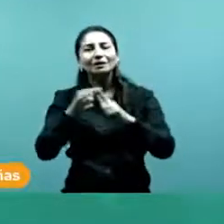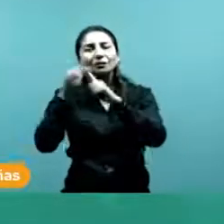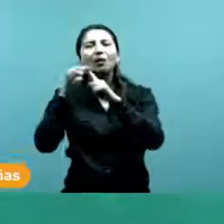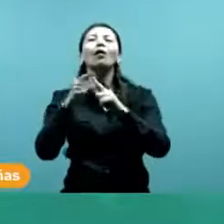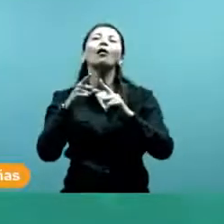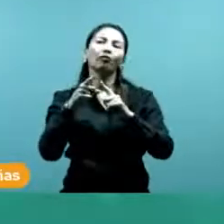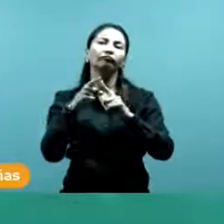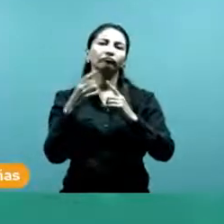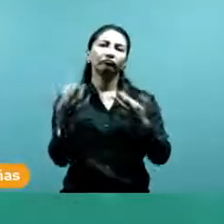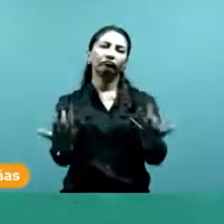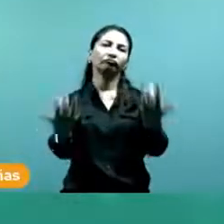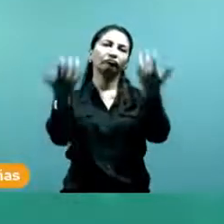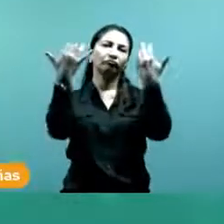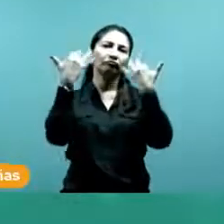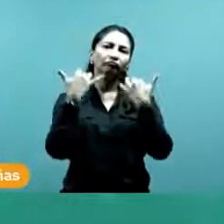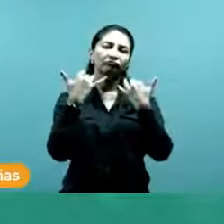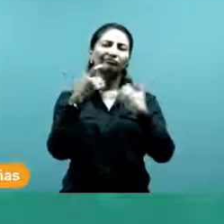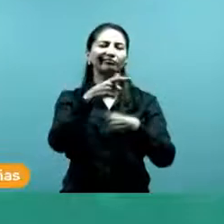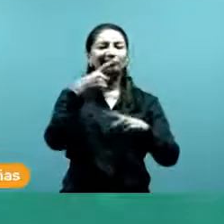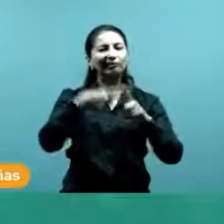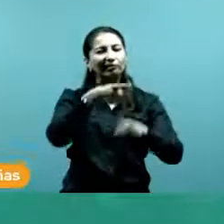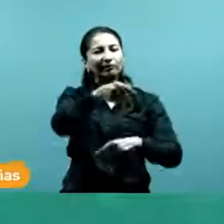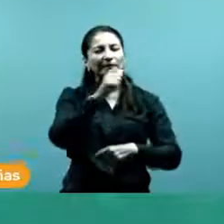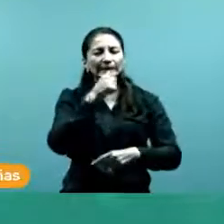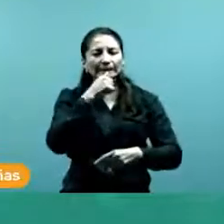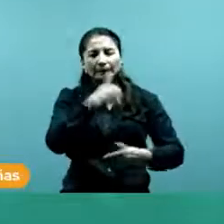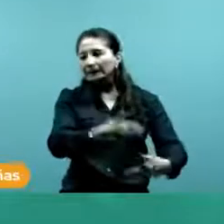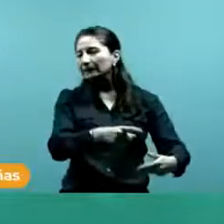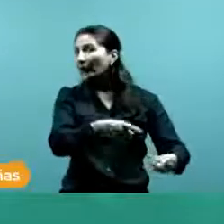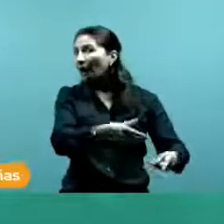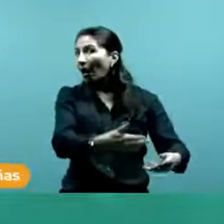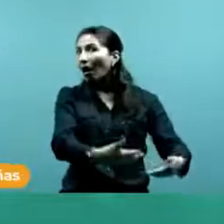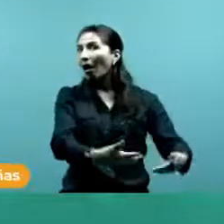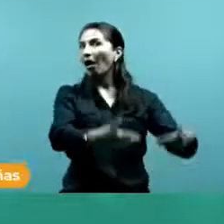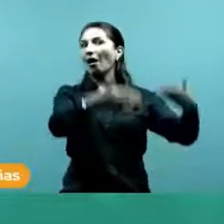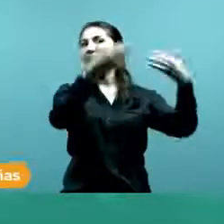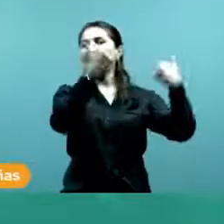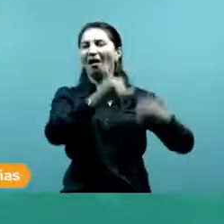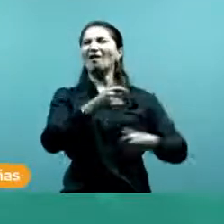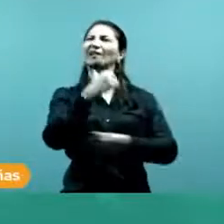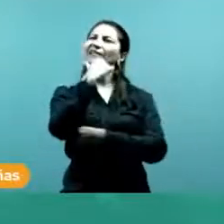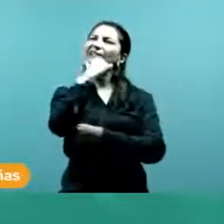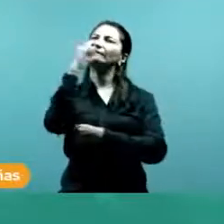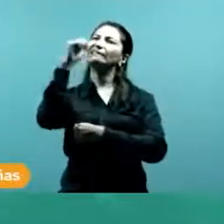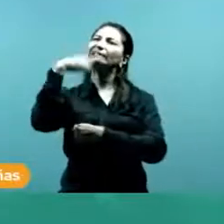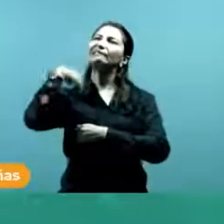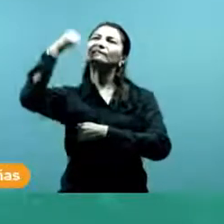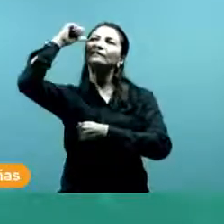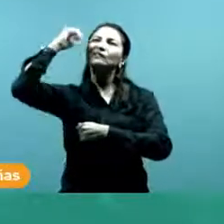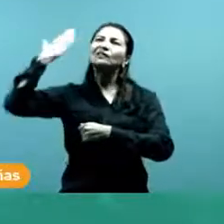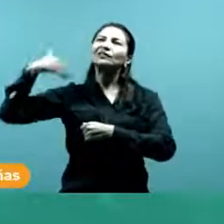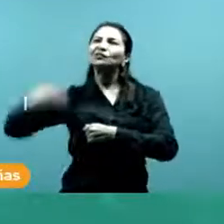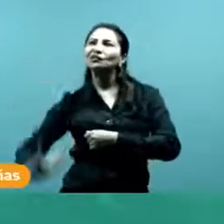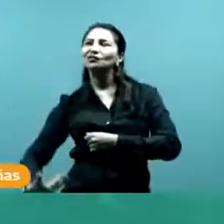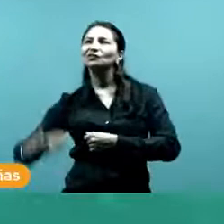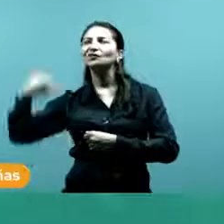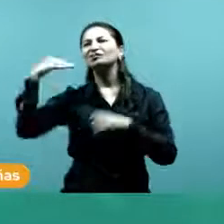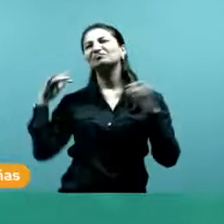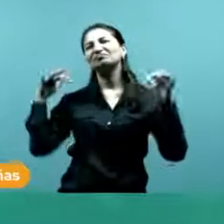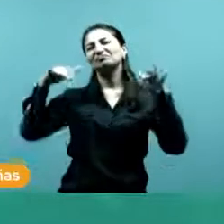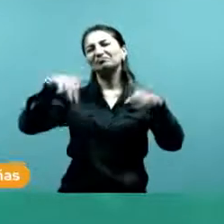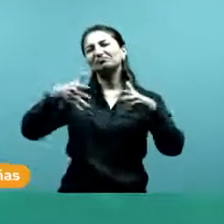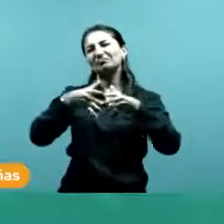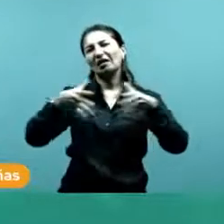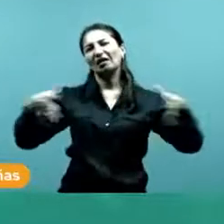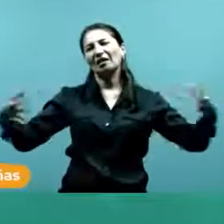about the history to much bigger audience. Y es donde podemos contar la historia. That take place in the, las audiencias the más itself.